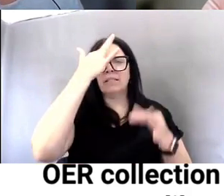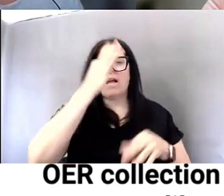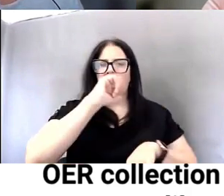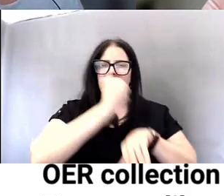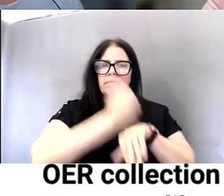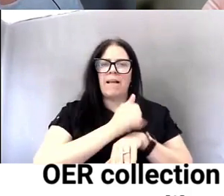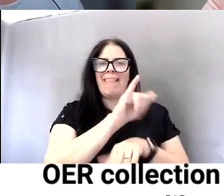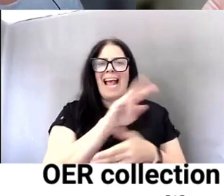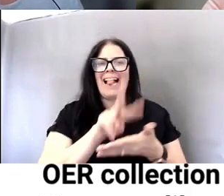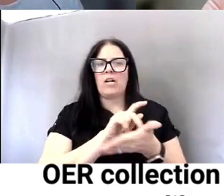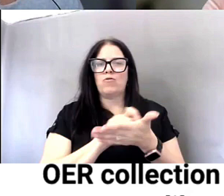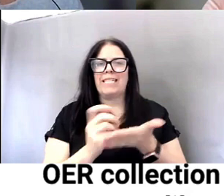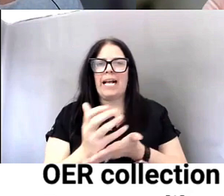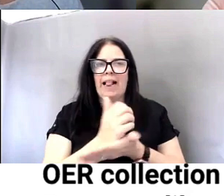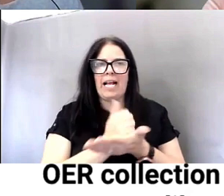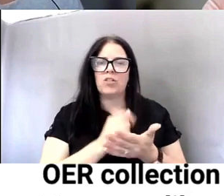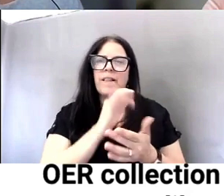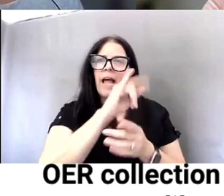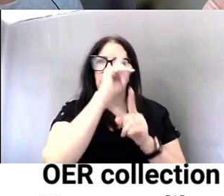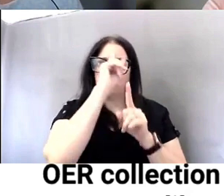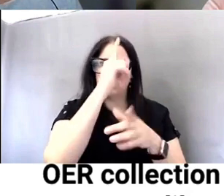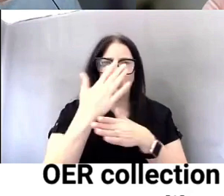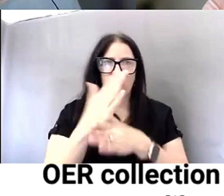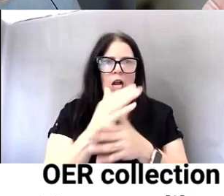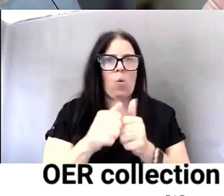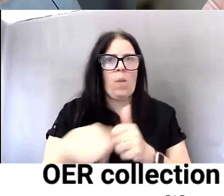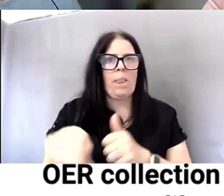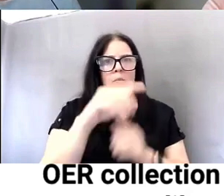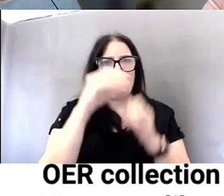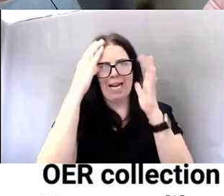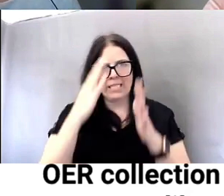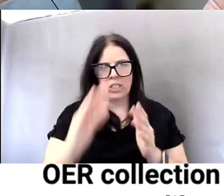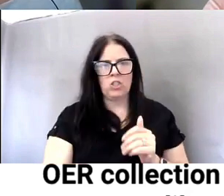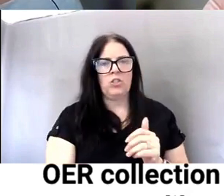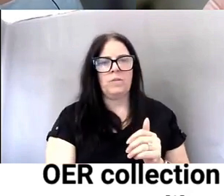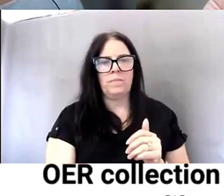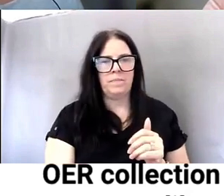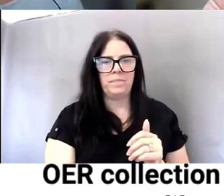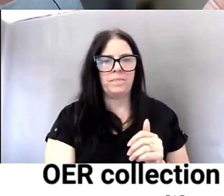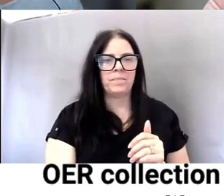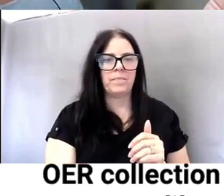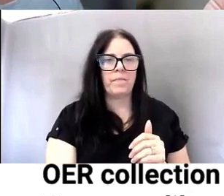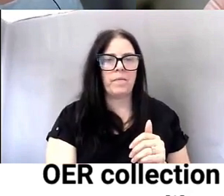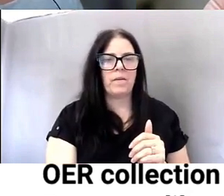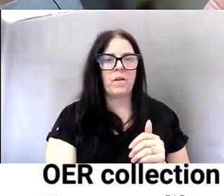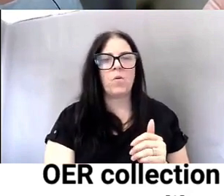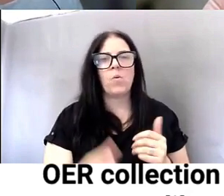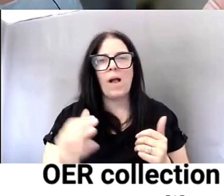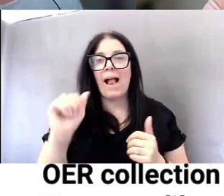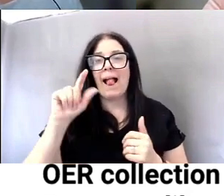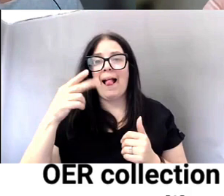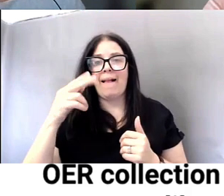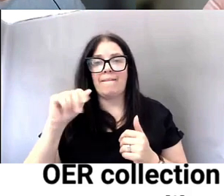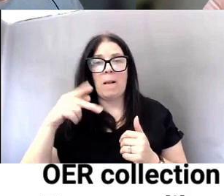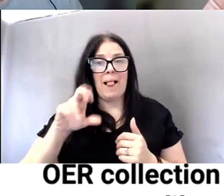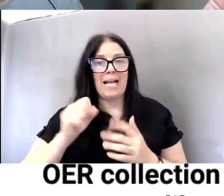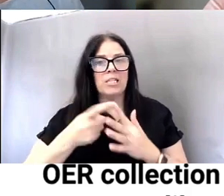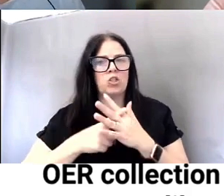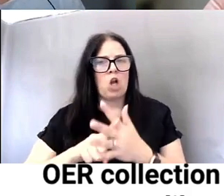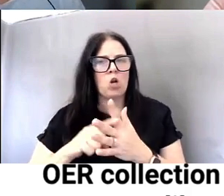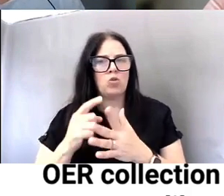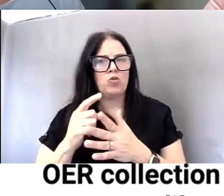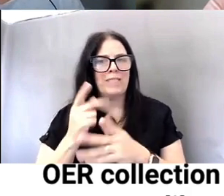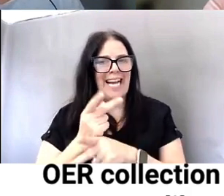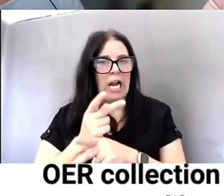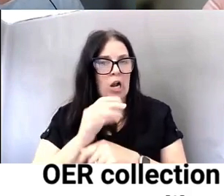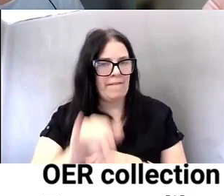that was going to be made available to practitioners. So eventually Alpha Plus started taking care of that collection. So we